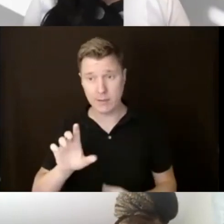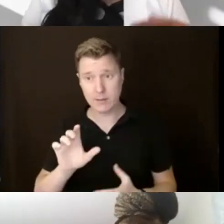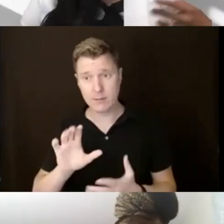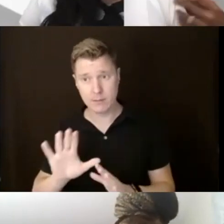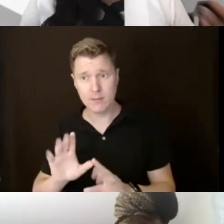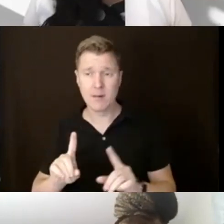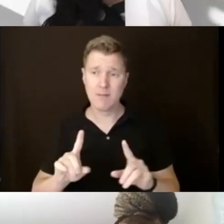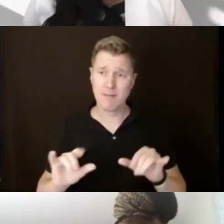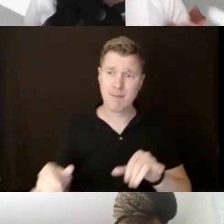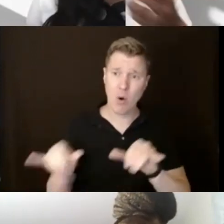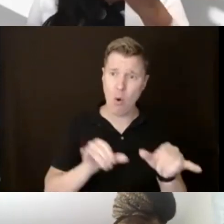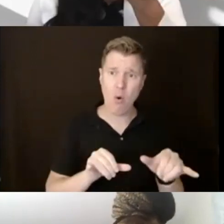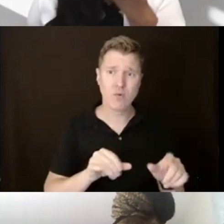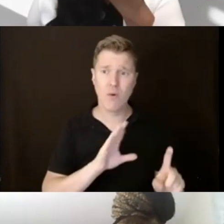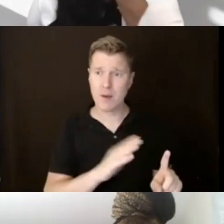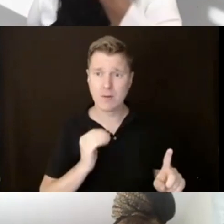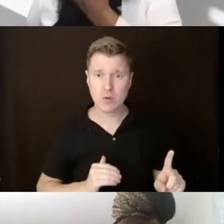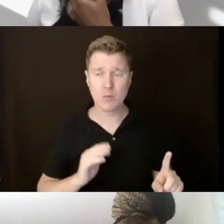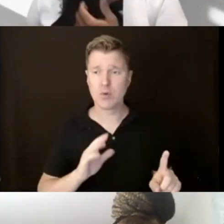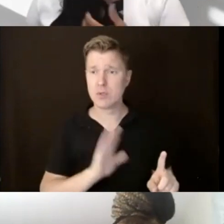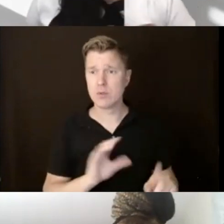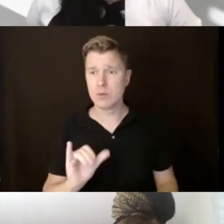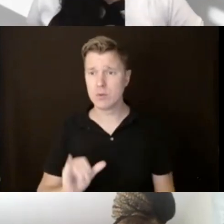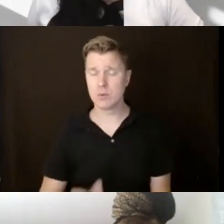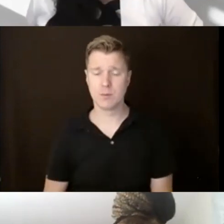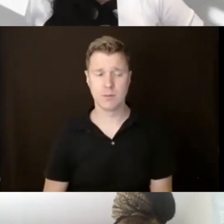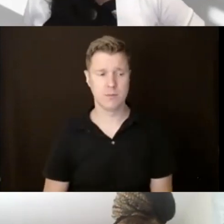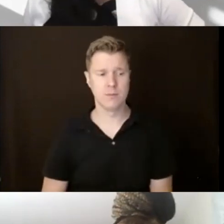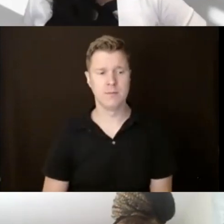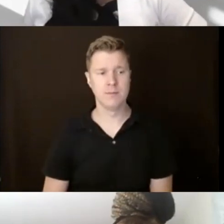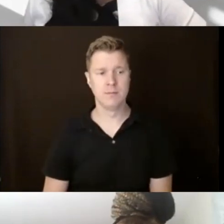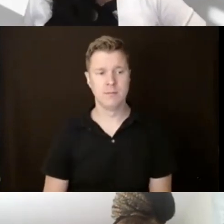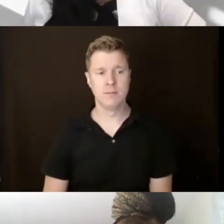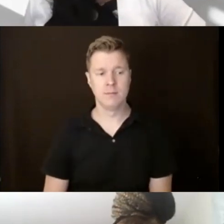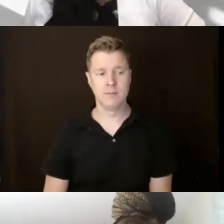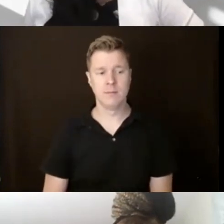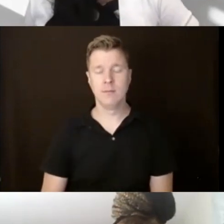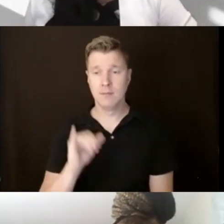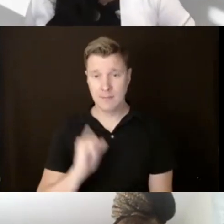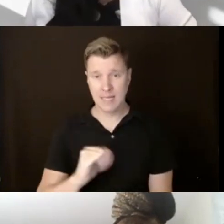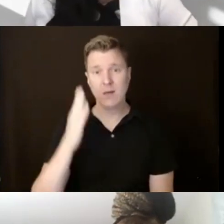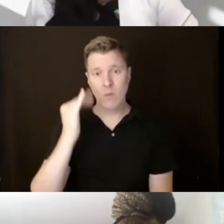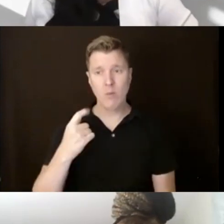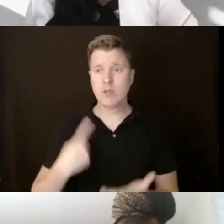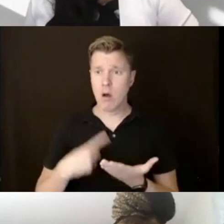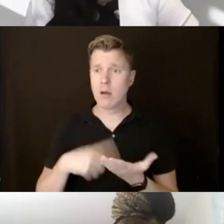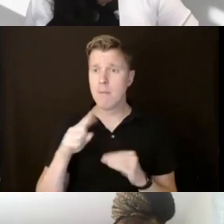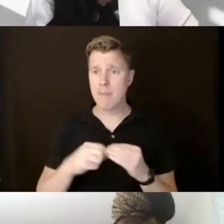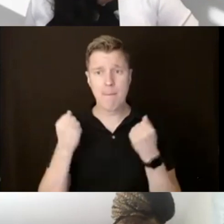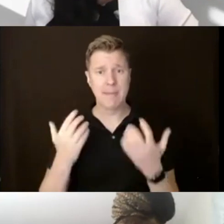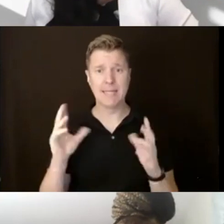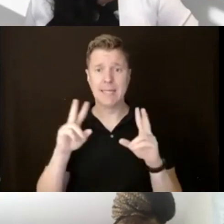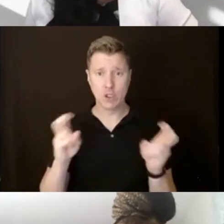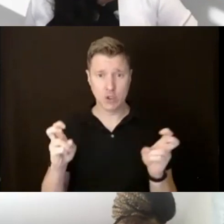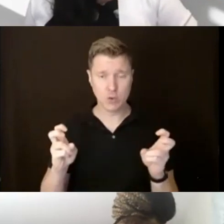but also their consumers and clients. And so that's why we do talk about a lot of issues around diversity,